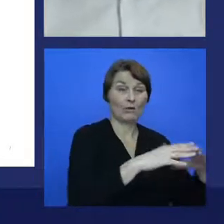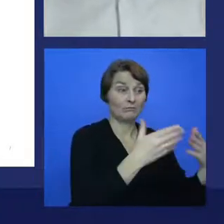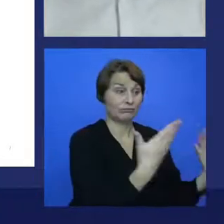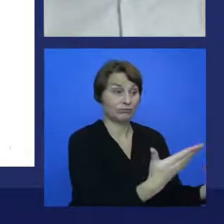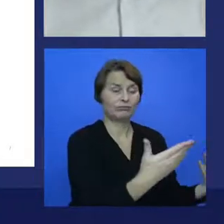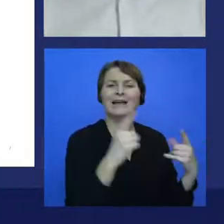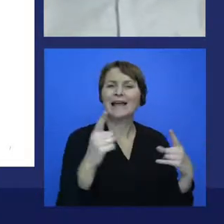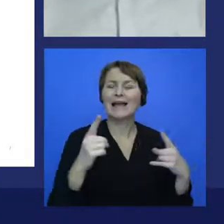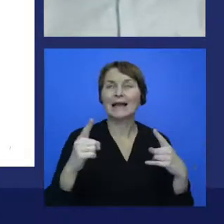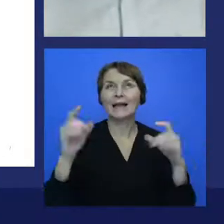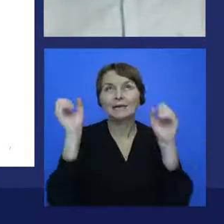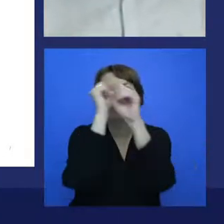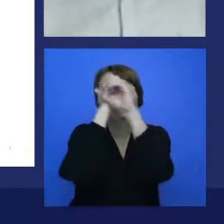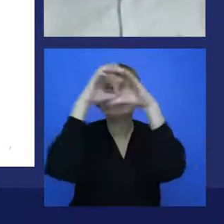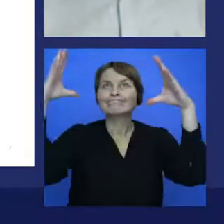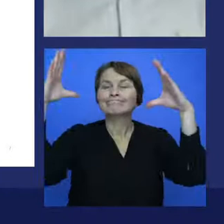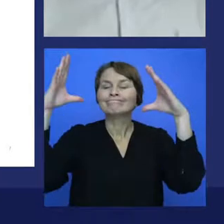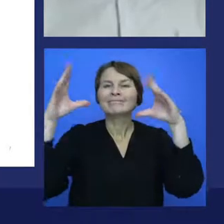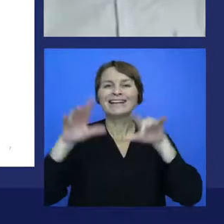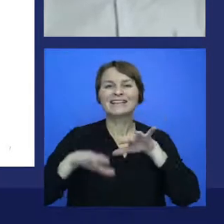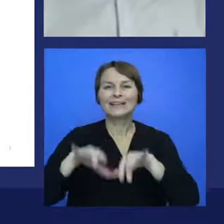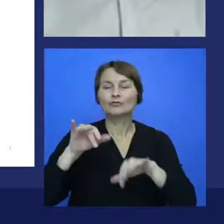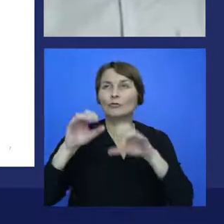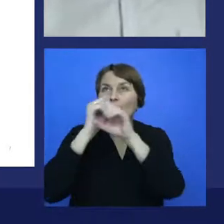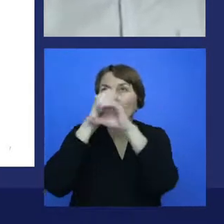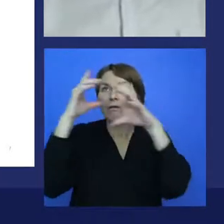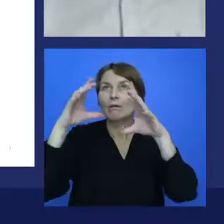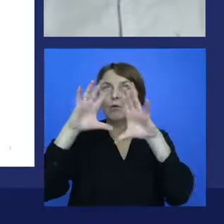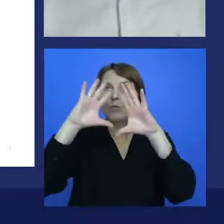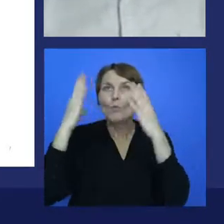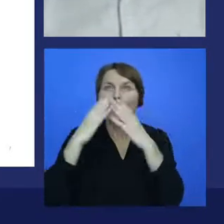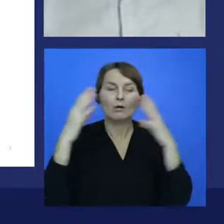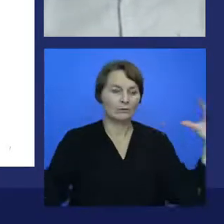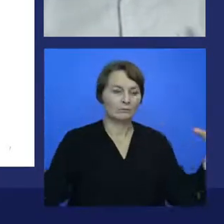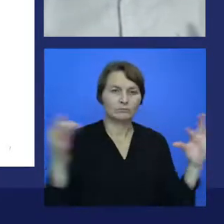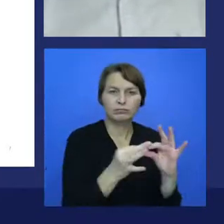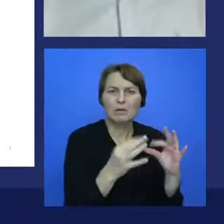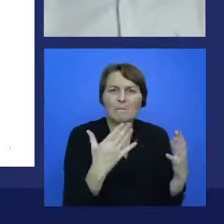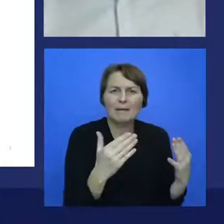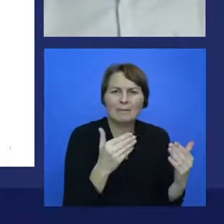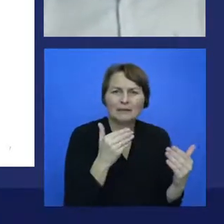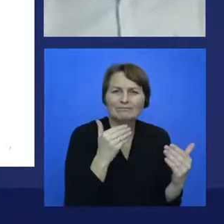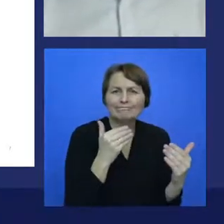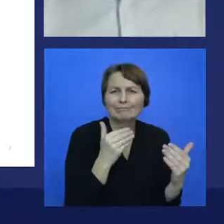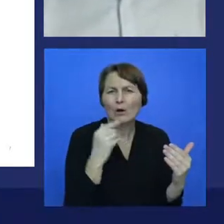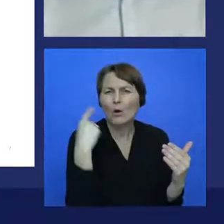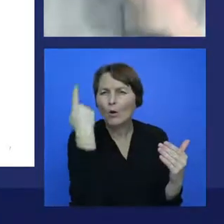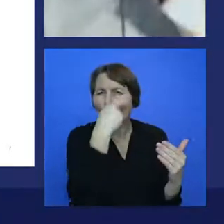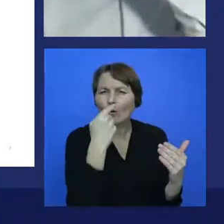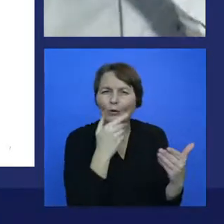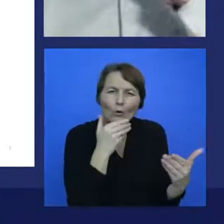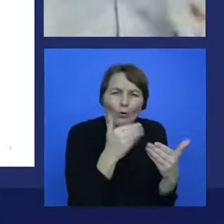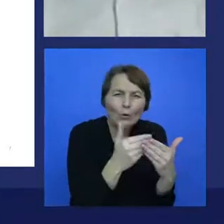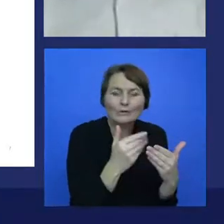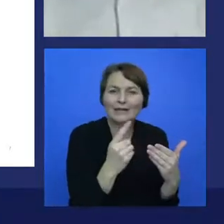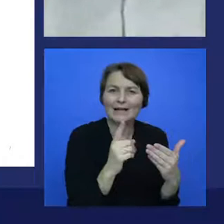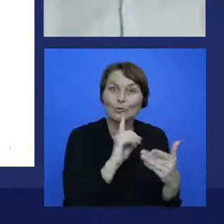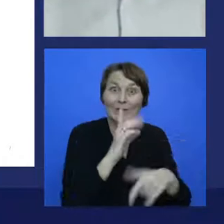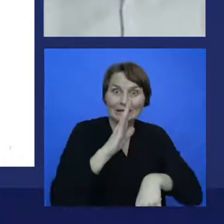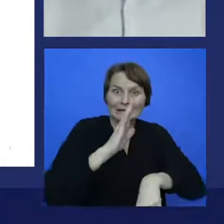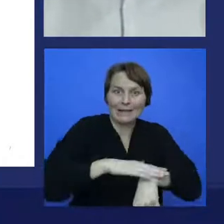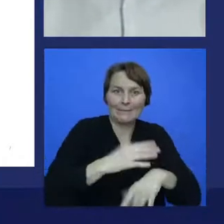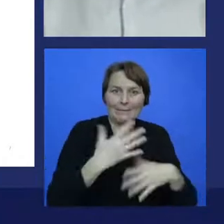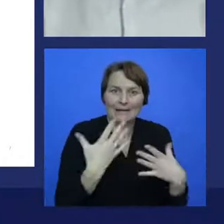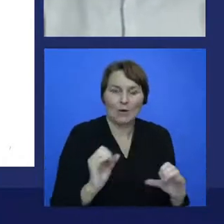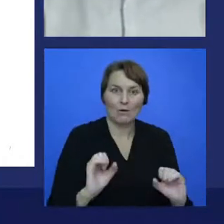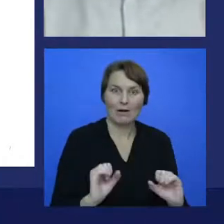physical world in a very close fashion, or maybe the, you know, needs to be almost real time and live data. We may